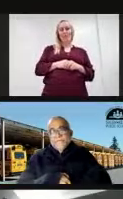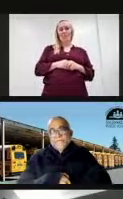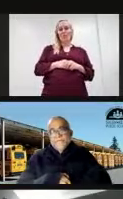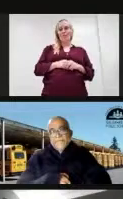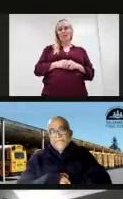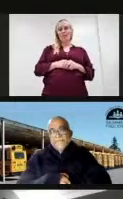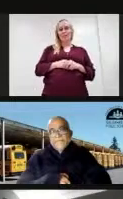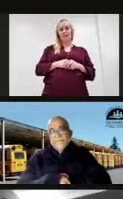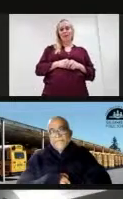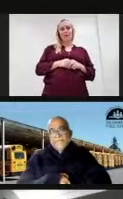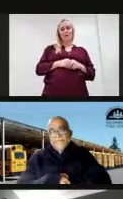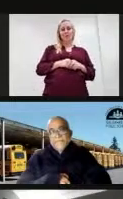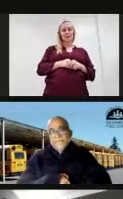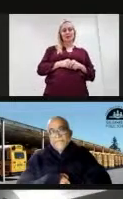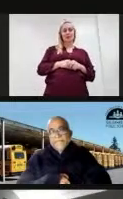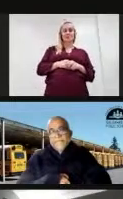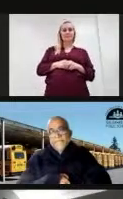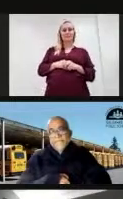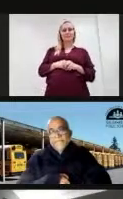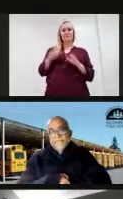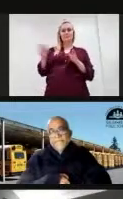Director Salazar.